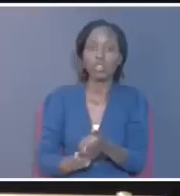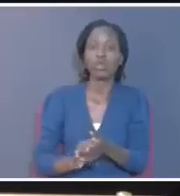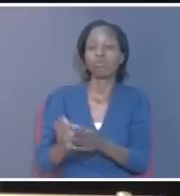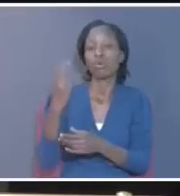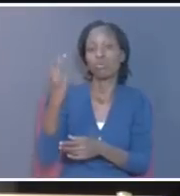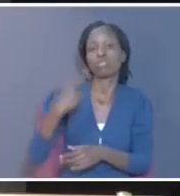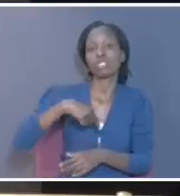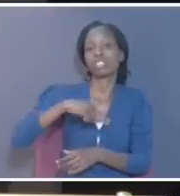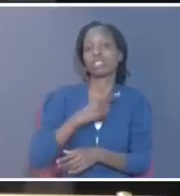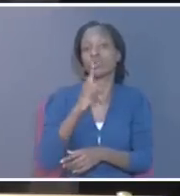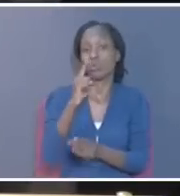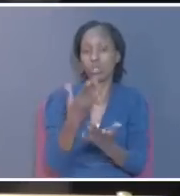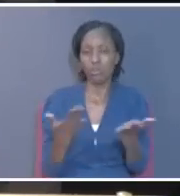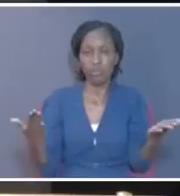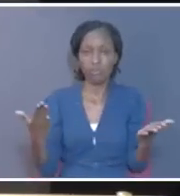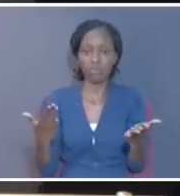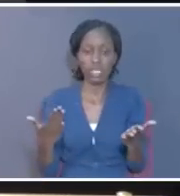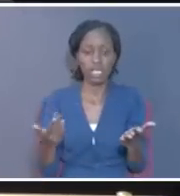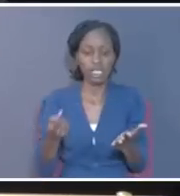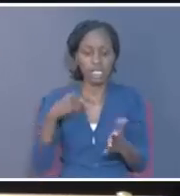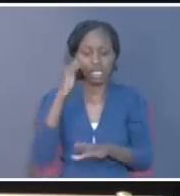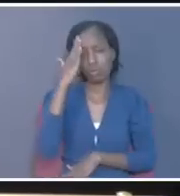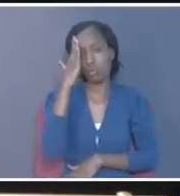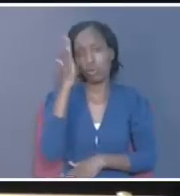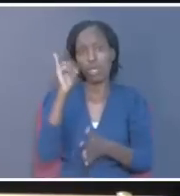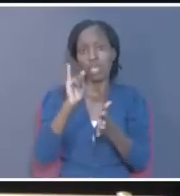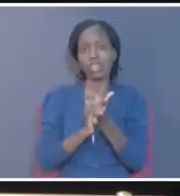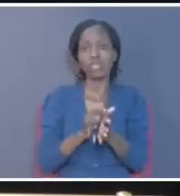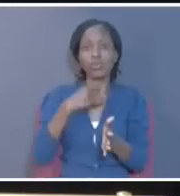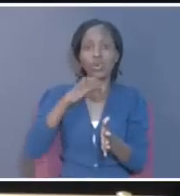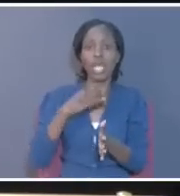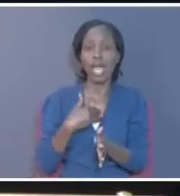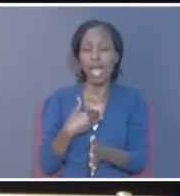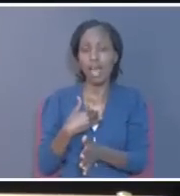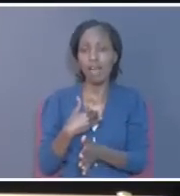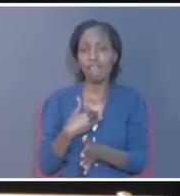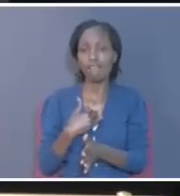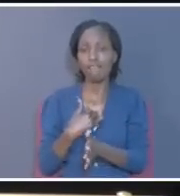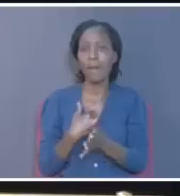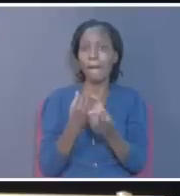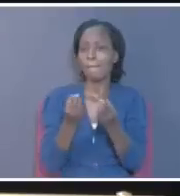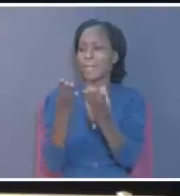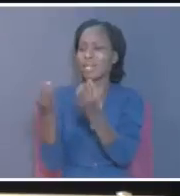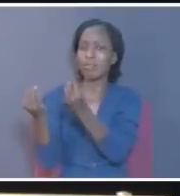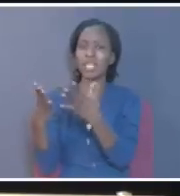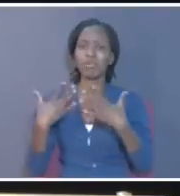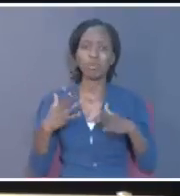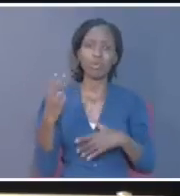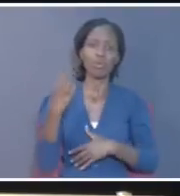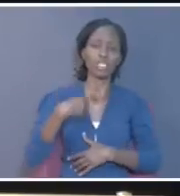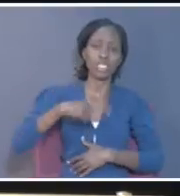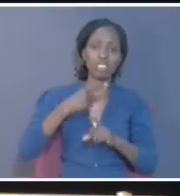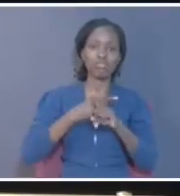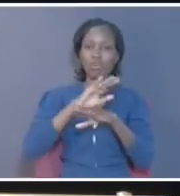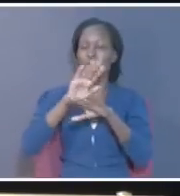in. One of the things I've come to realize is that we have a huge audience all across the world, and thank